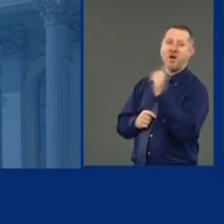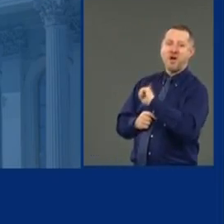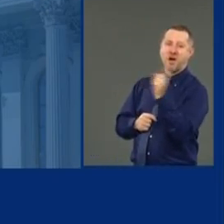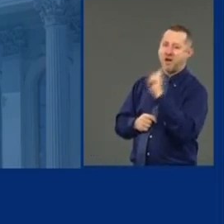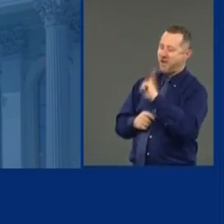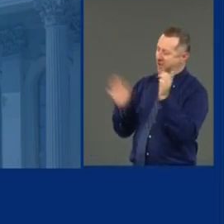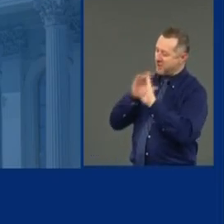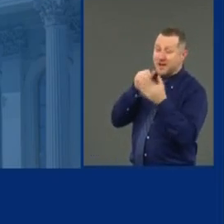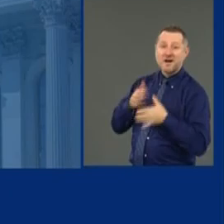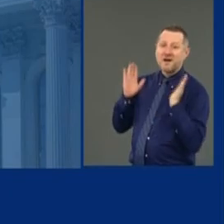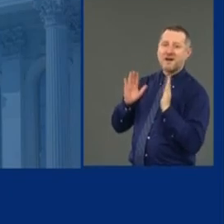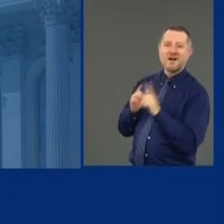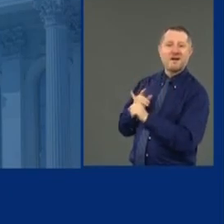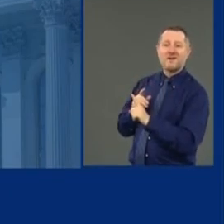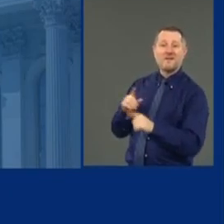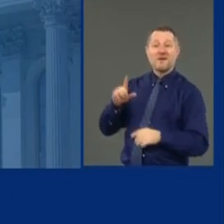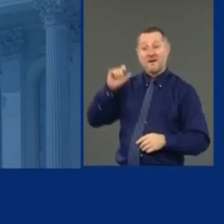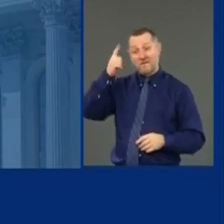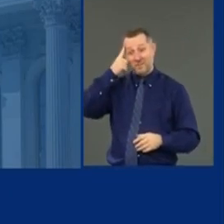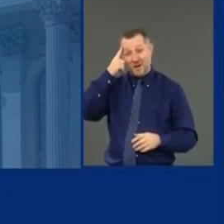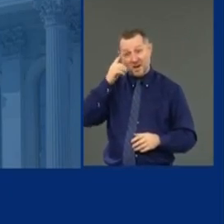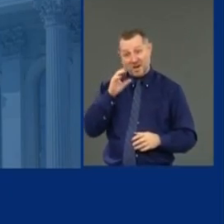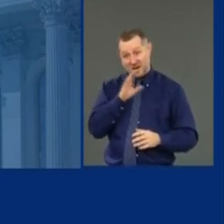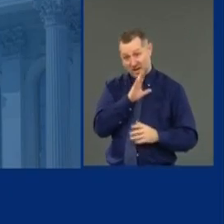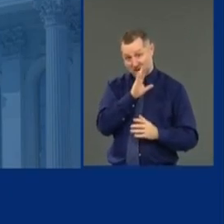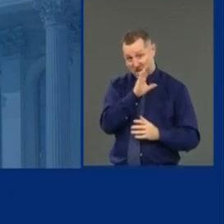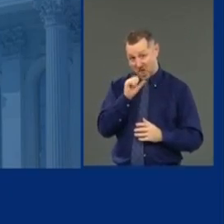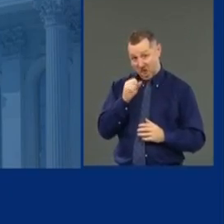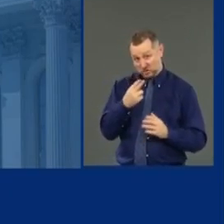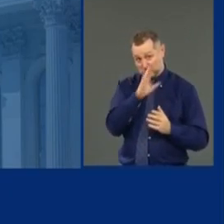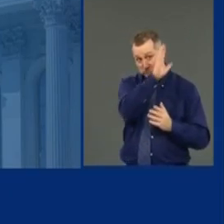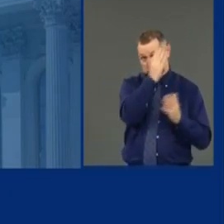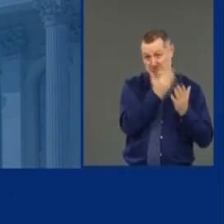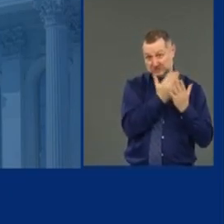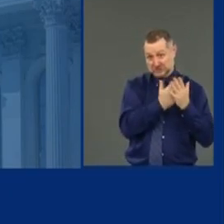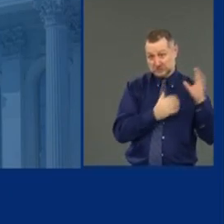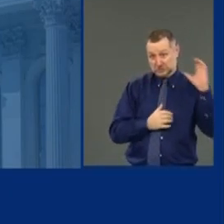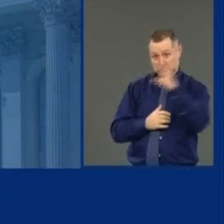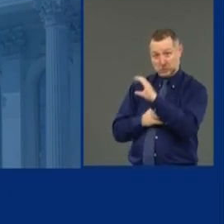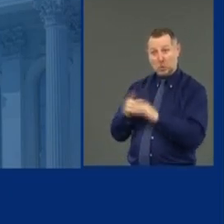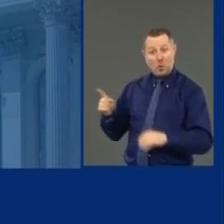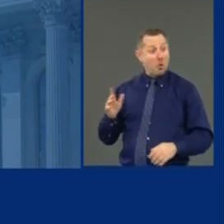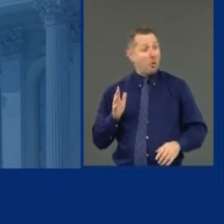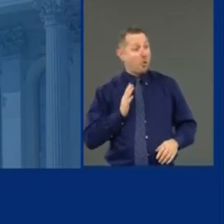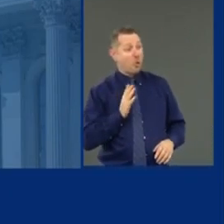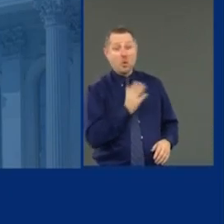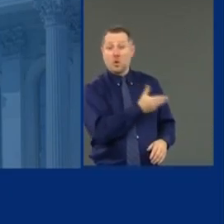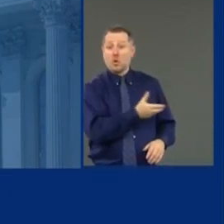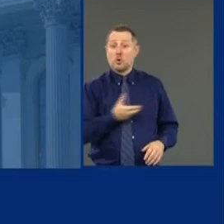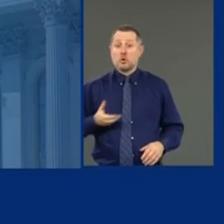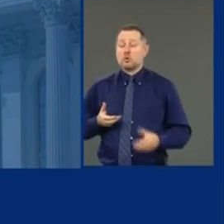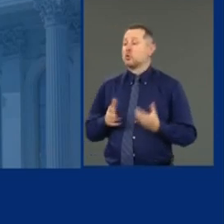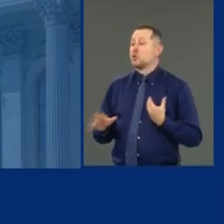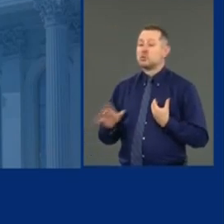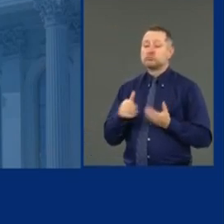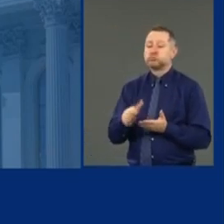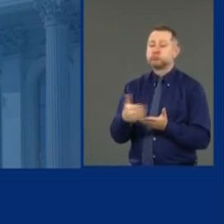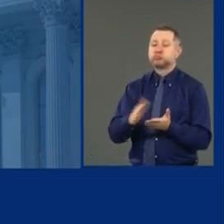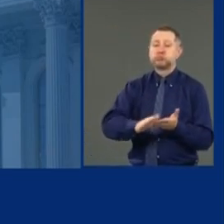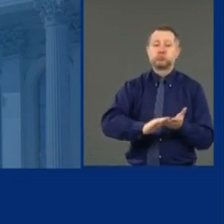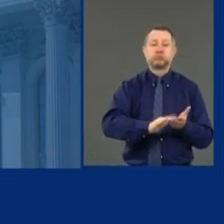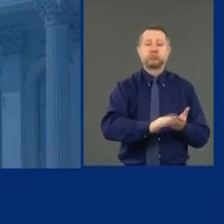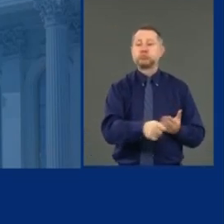cash, and then they lay off workers, and then the taxpayer has to pay unemployment for the workers they laid